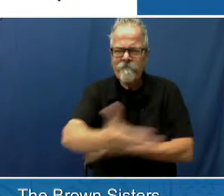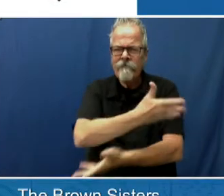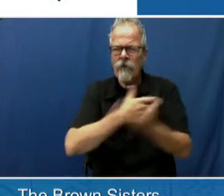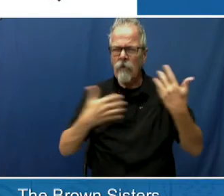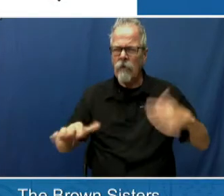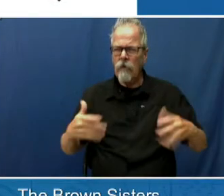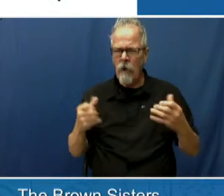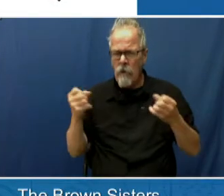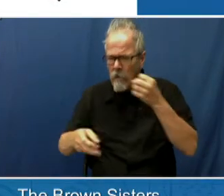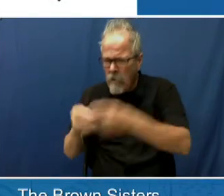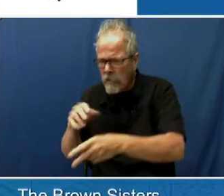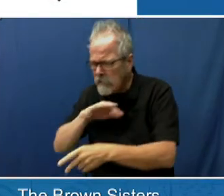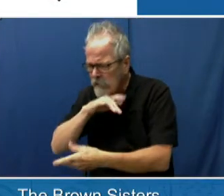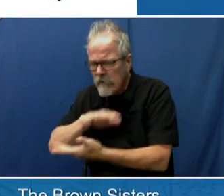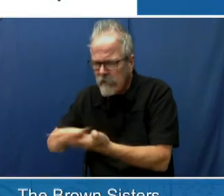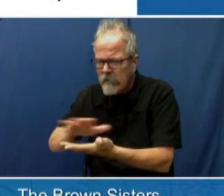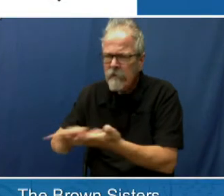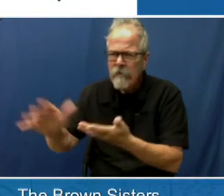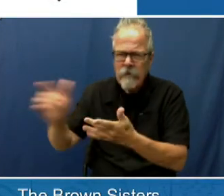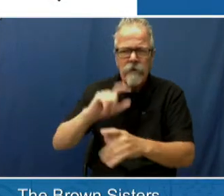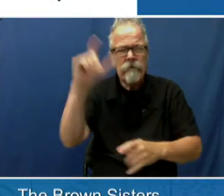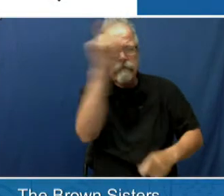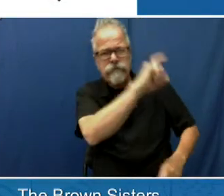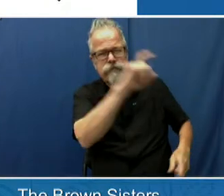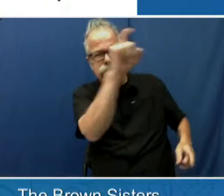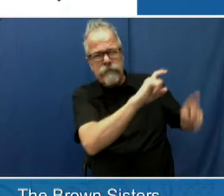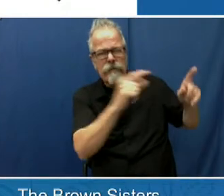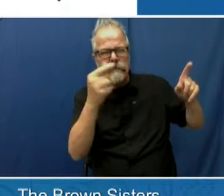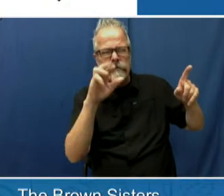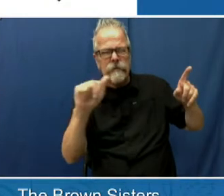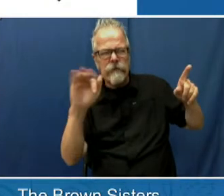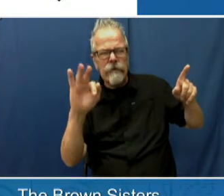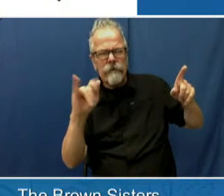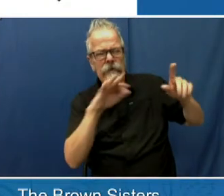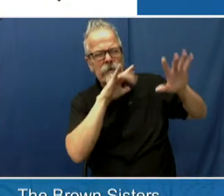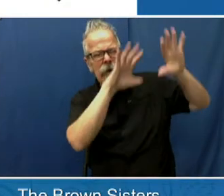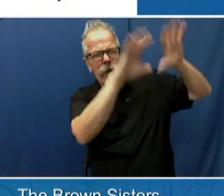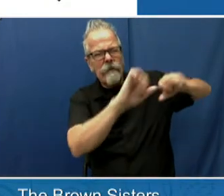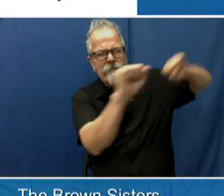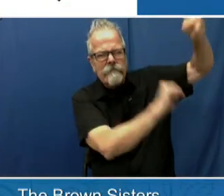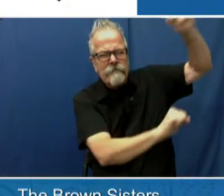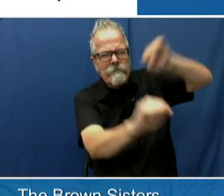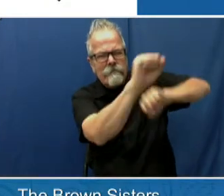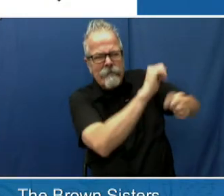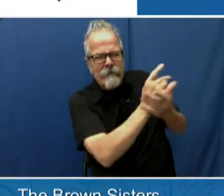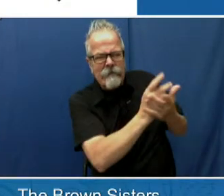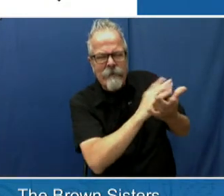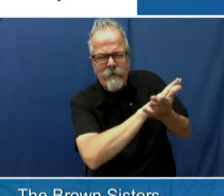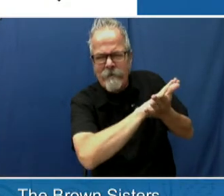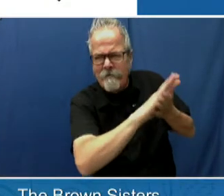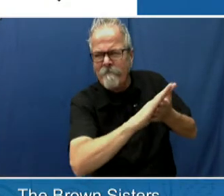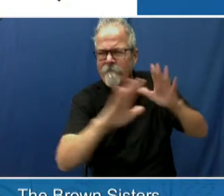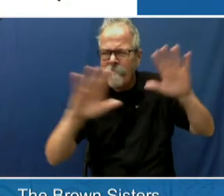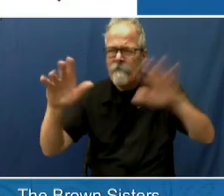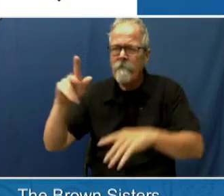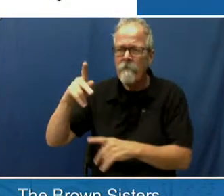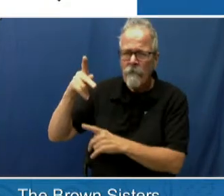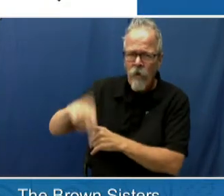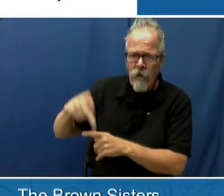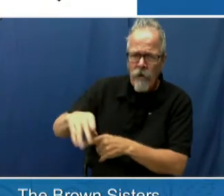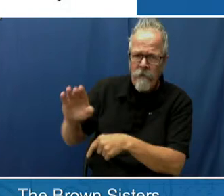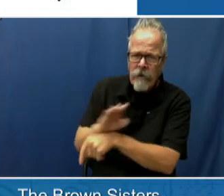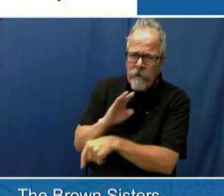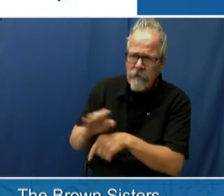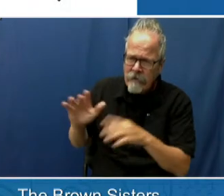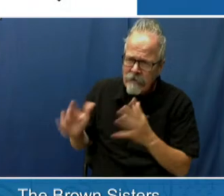by the thousands came forward to support our local businesses, our essential workers, our artists, our musicians, and so